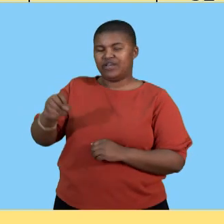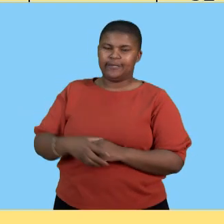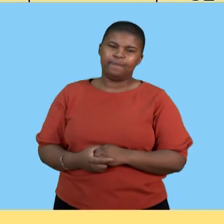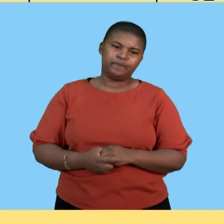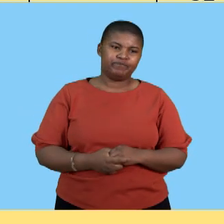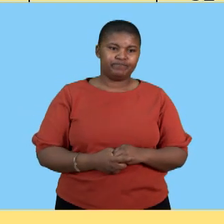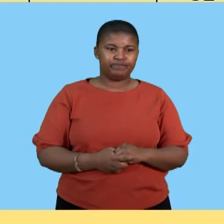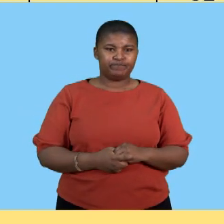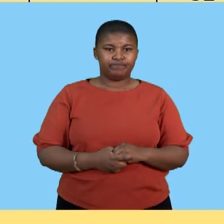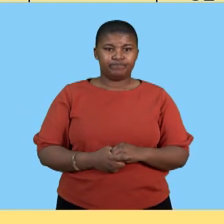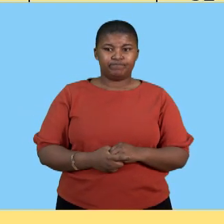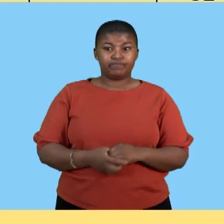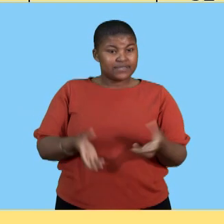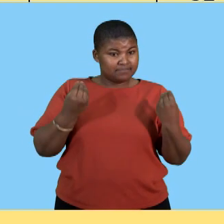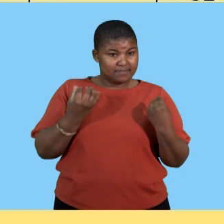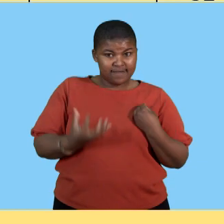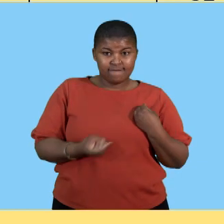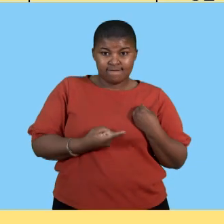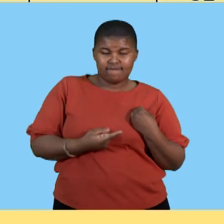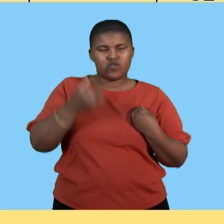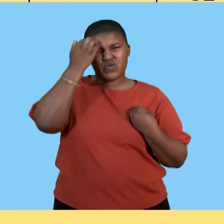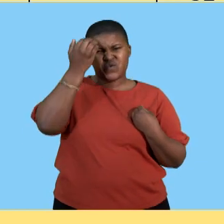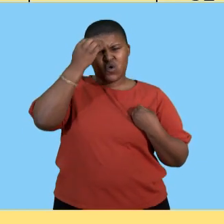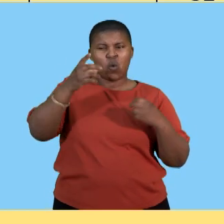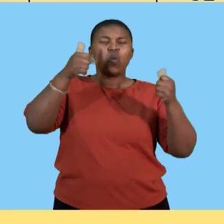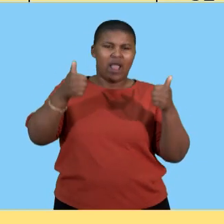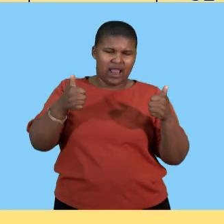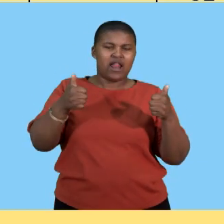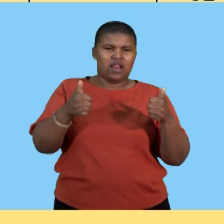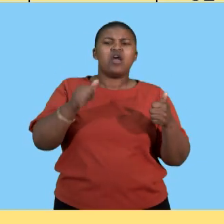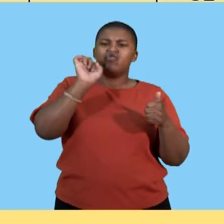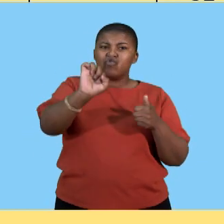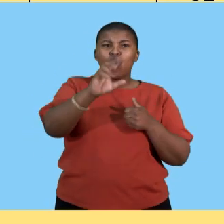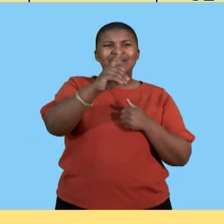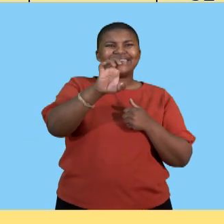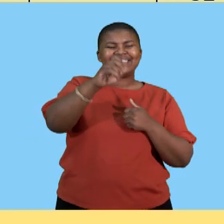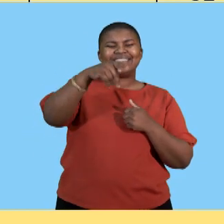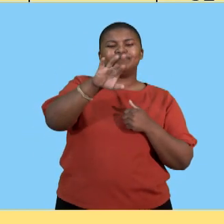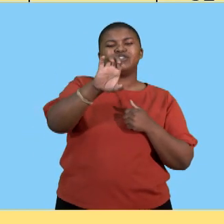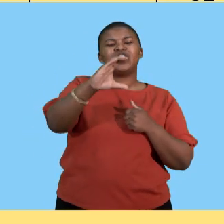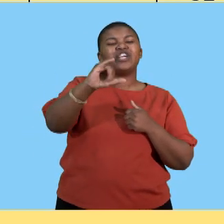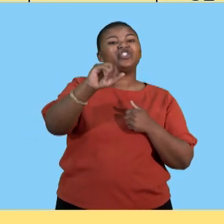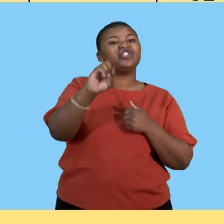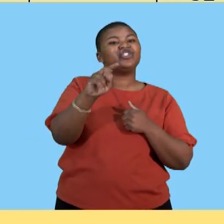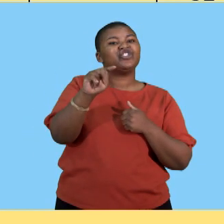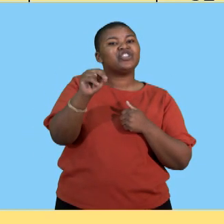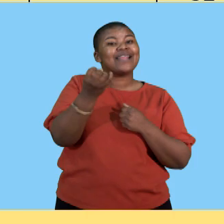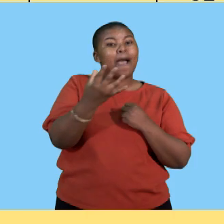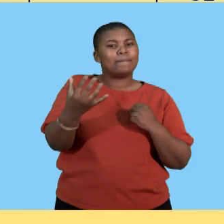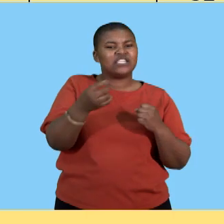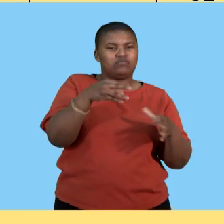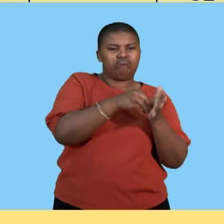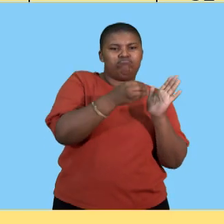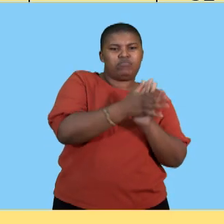77,200. Once you have this, then you know you have your depreciation amount, which goes into your